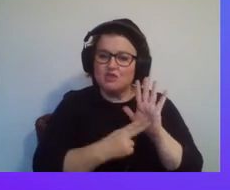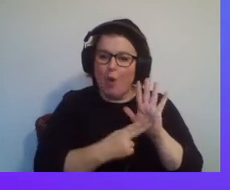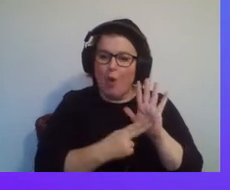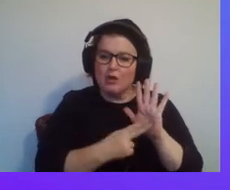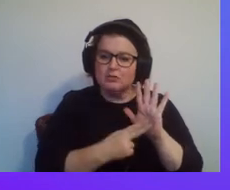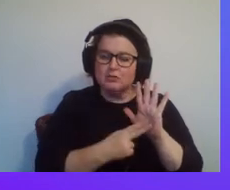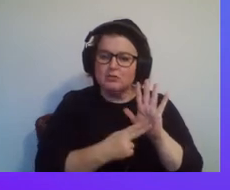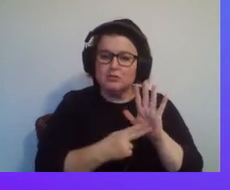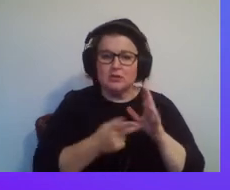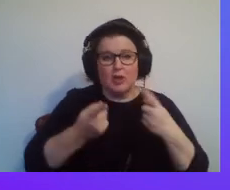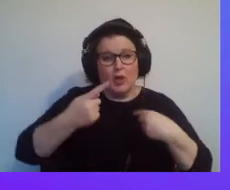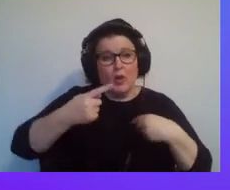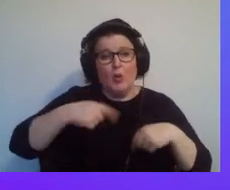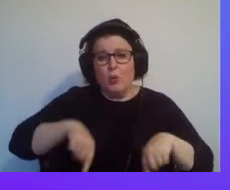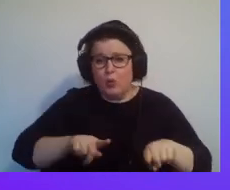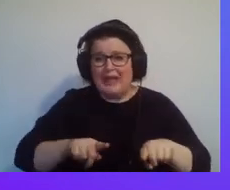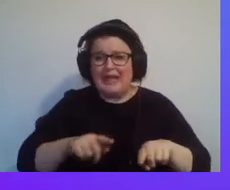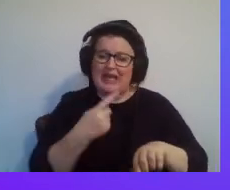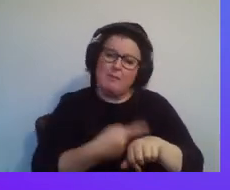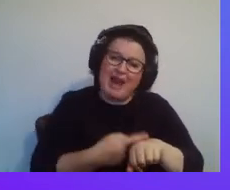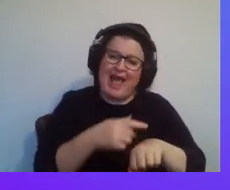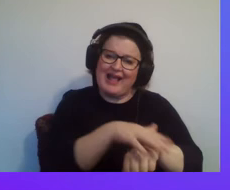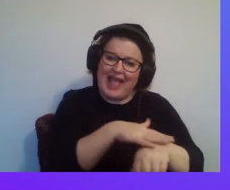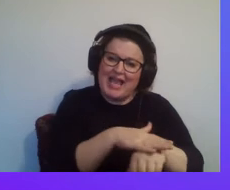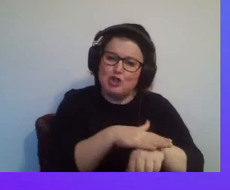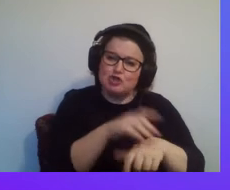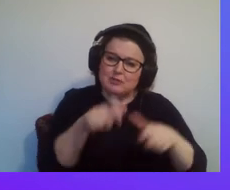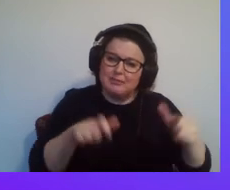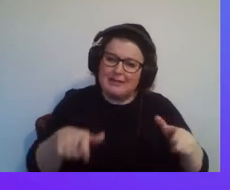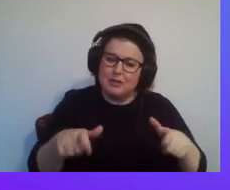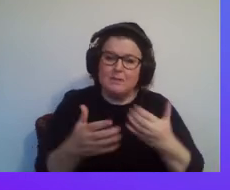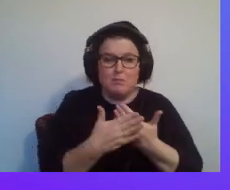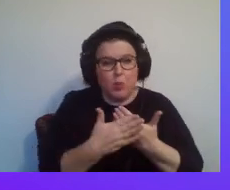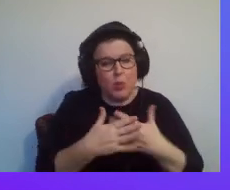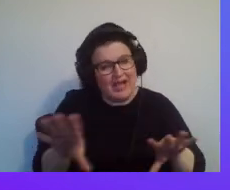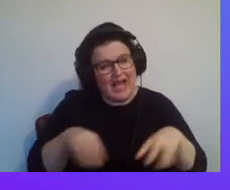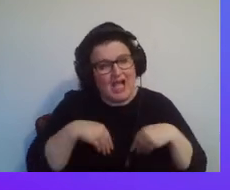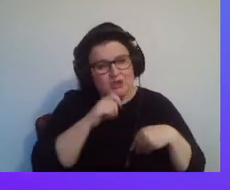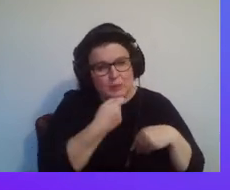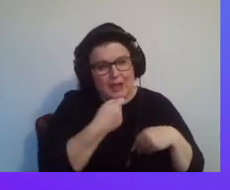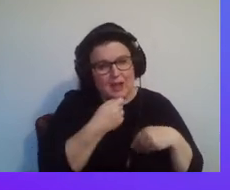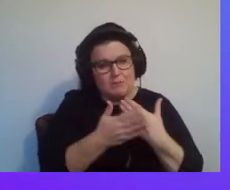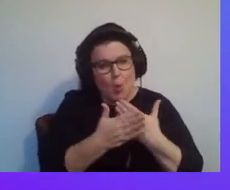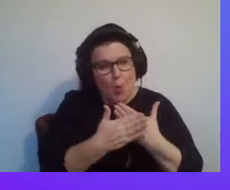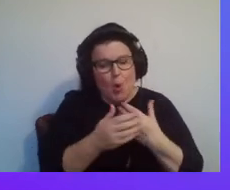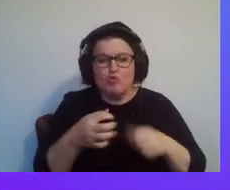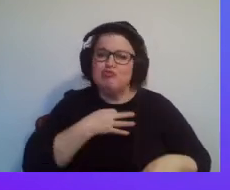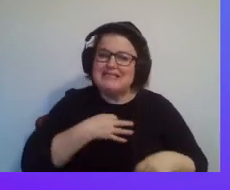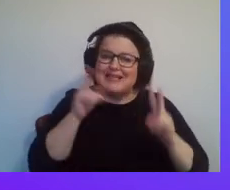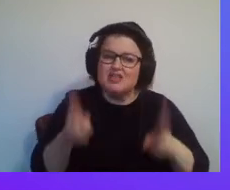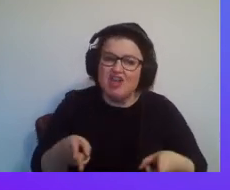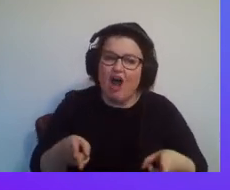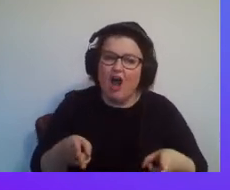it, overly exposed, and more likely to be severely ill and to die. If the government know this